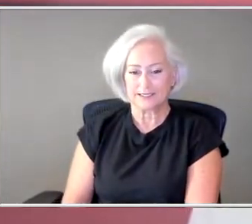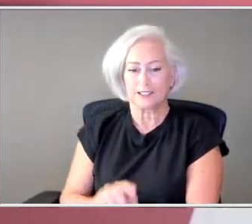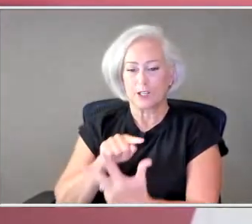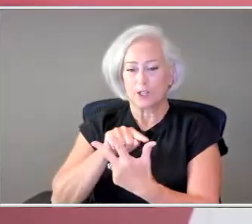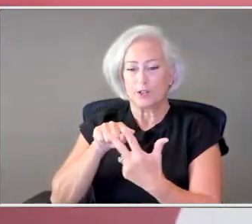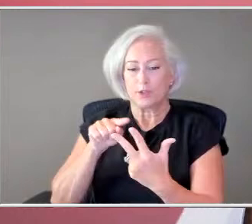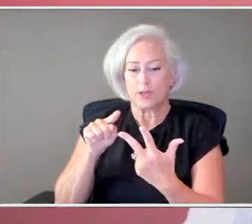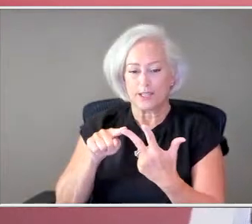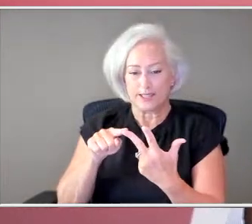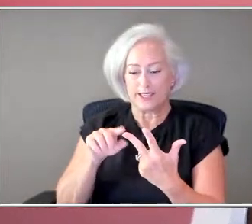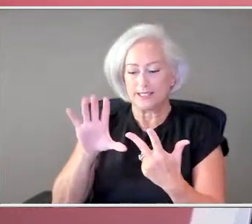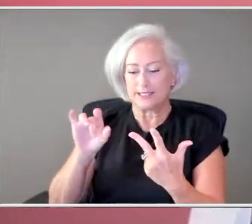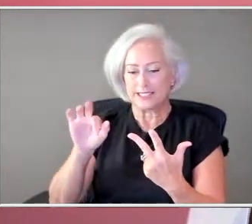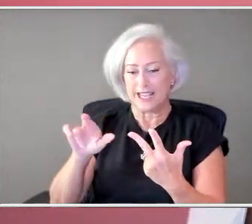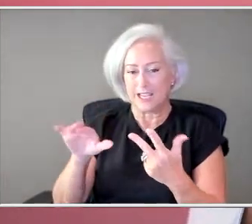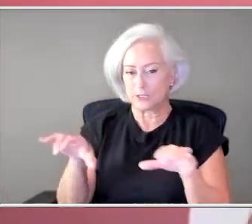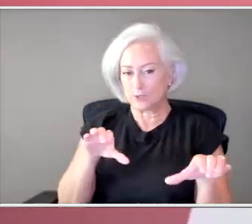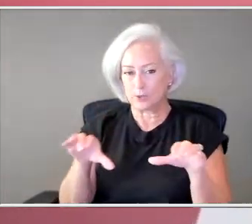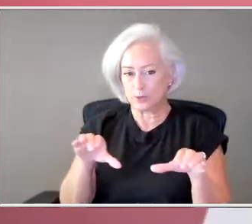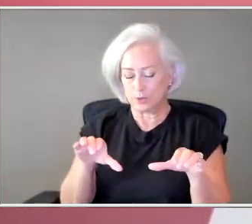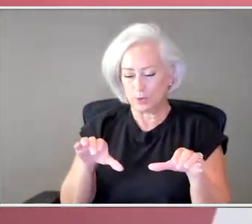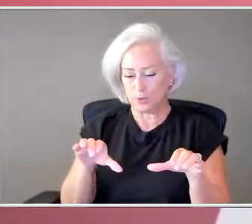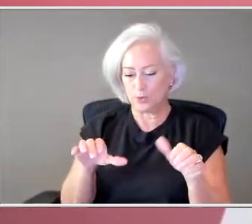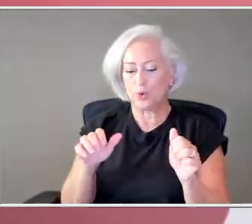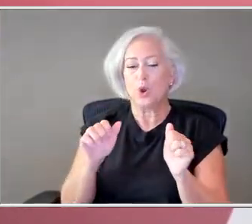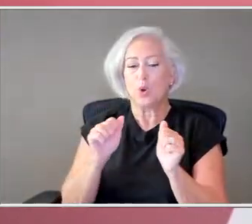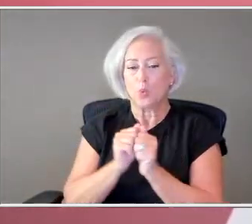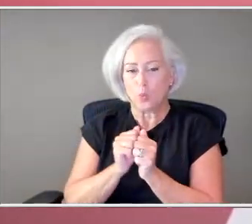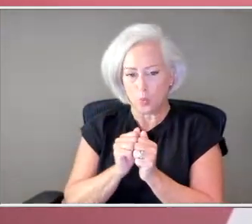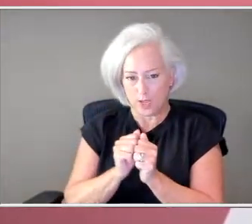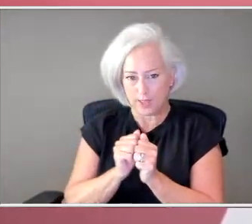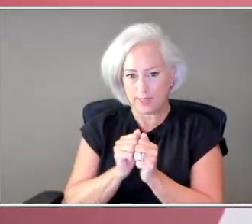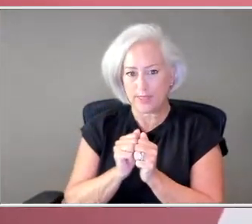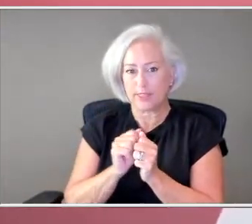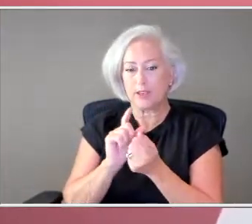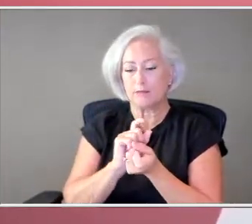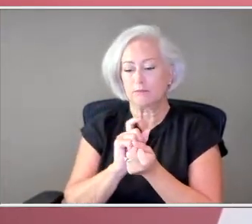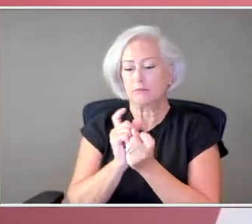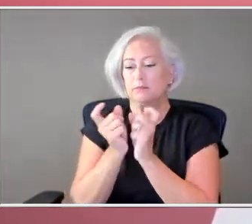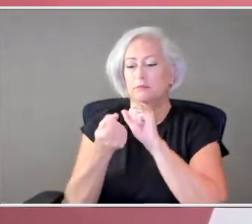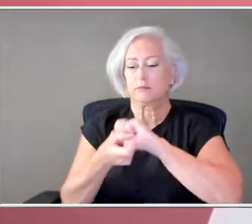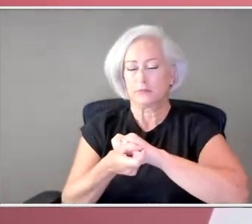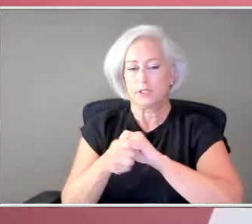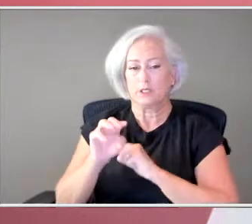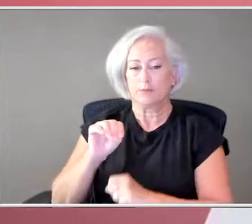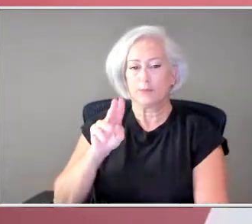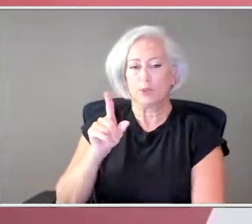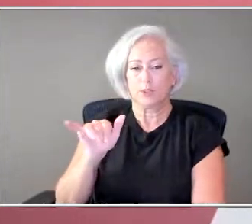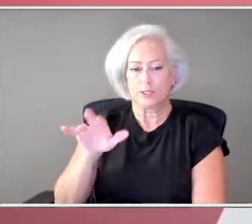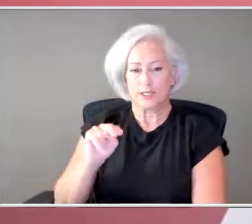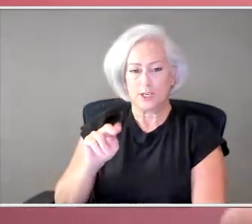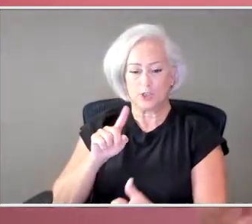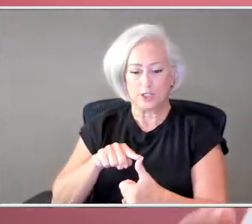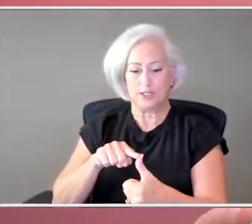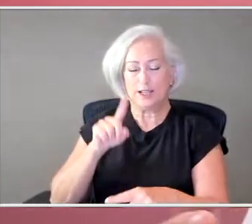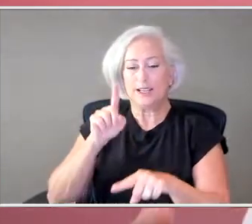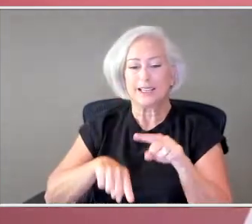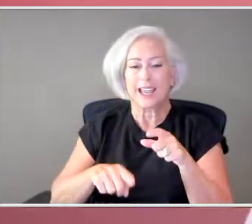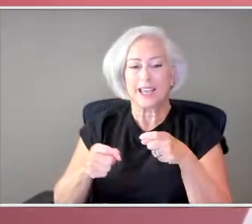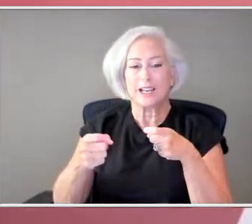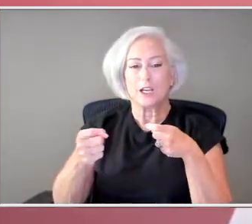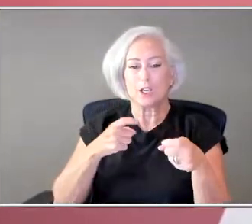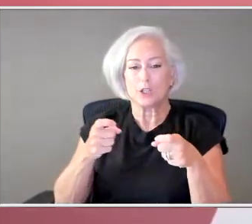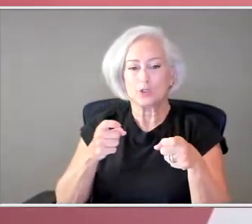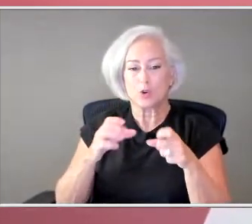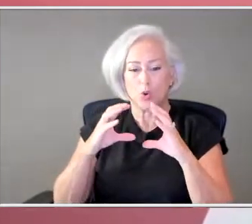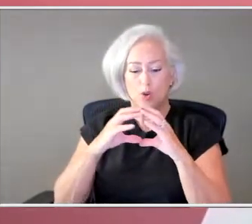cancers do with their mutations that make them bad are it's uncontrolled cell growth. They just grow and get bigger and